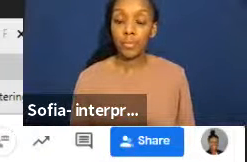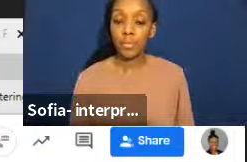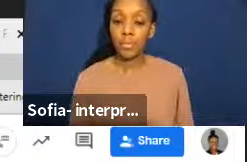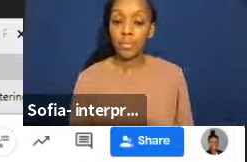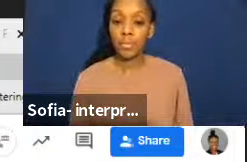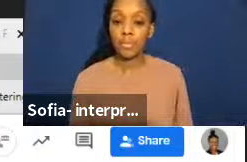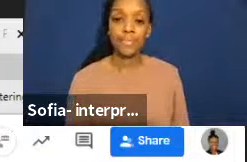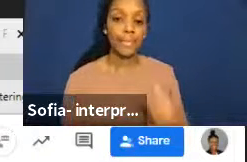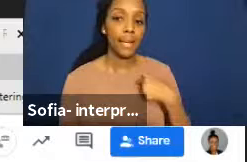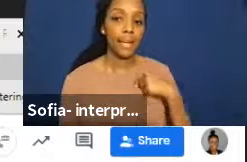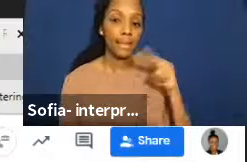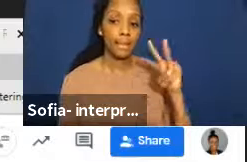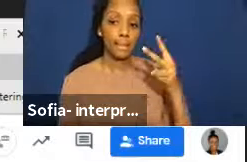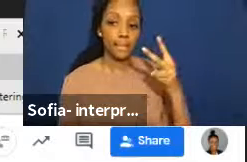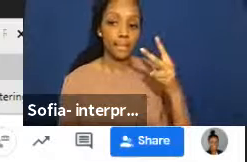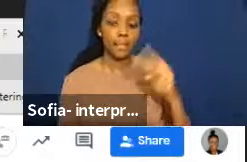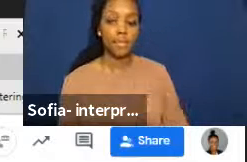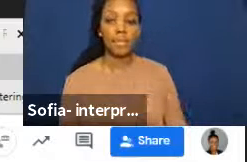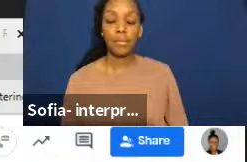Second.